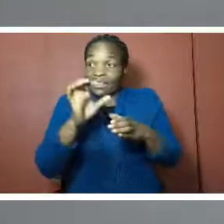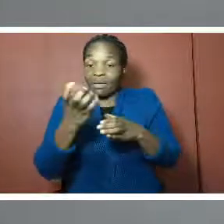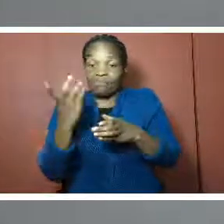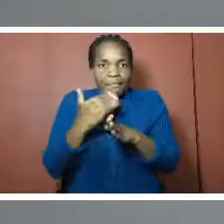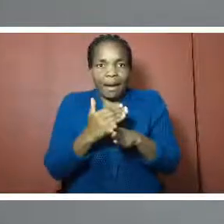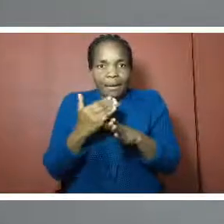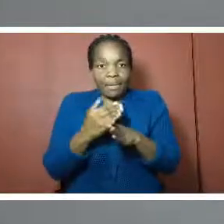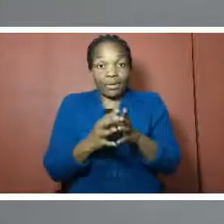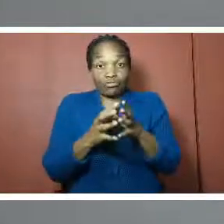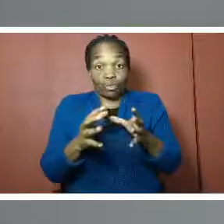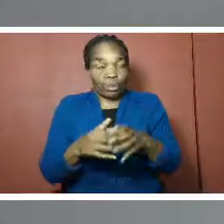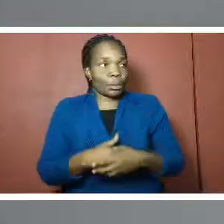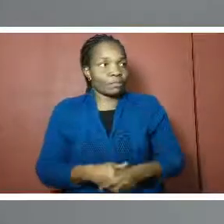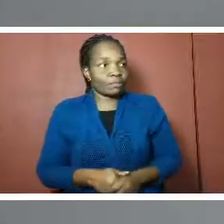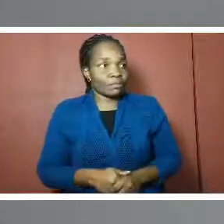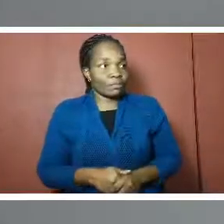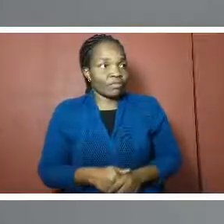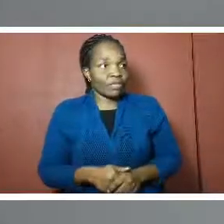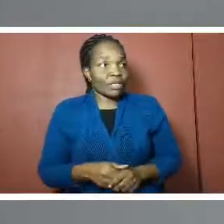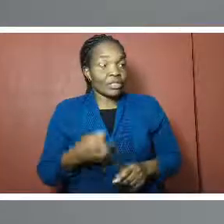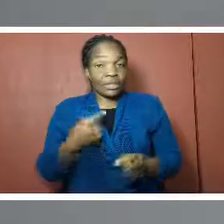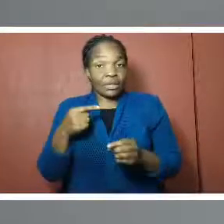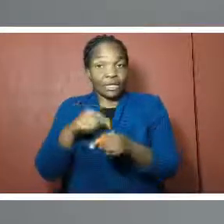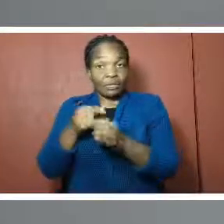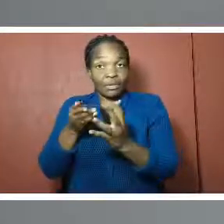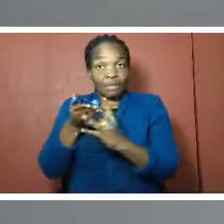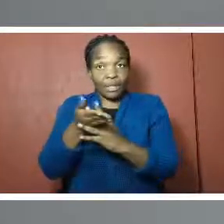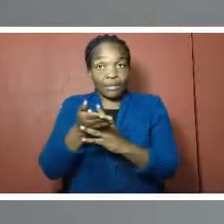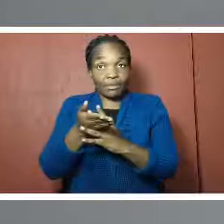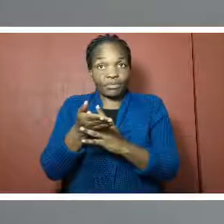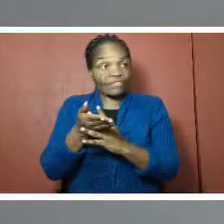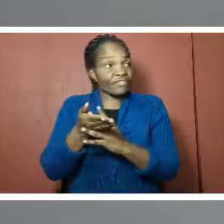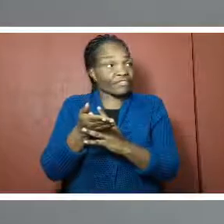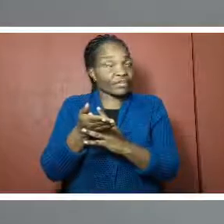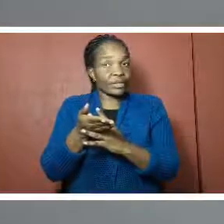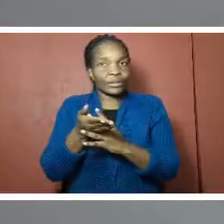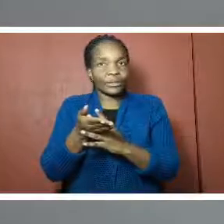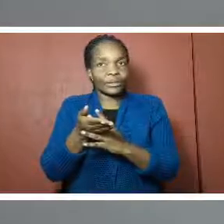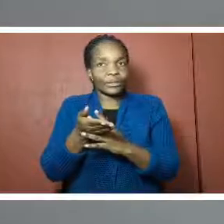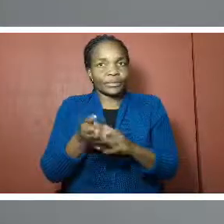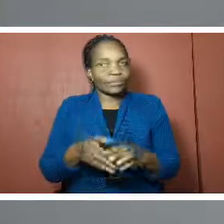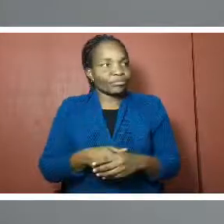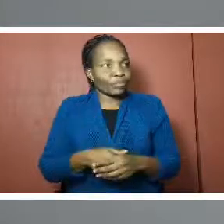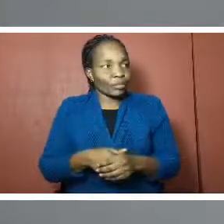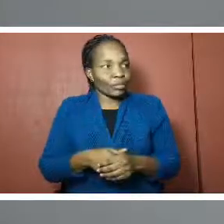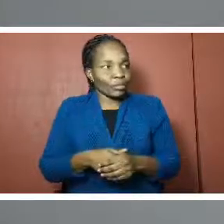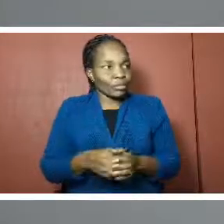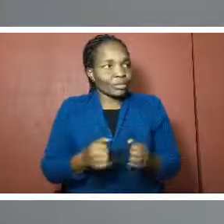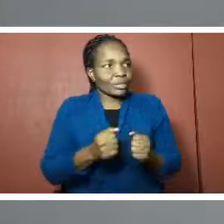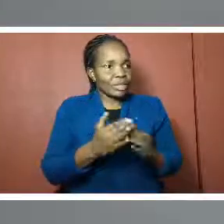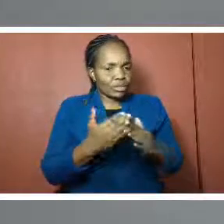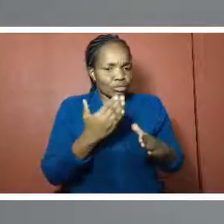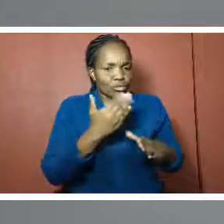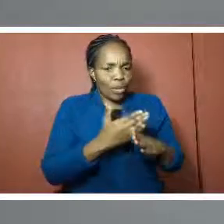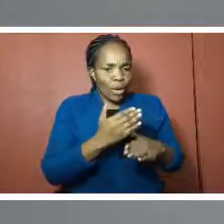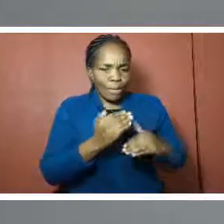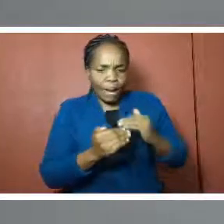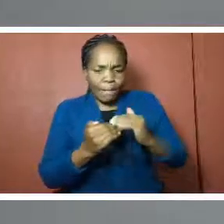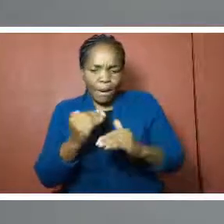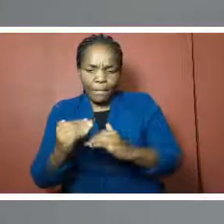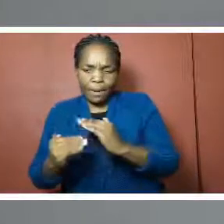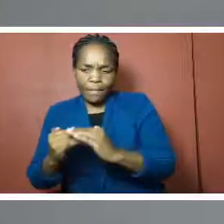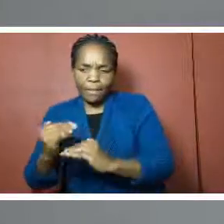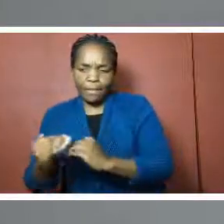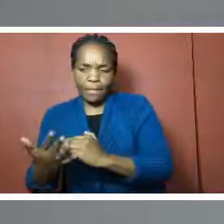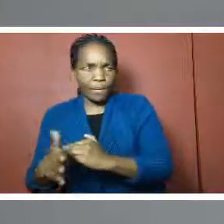the time, and I got the client, I started the job from scratch up to the end. And the only thing my